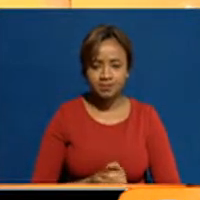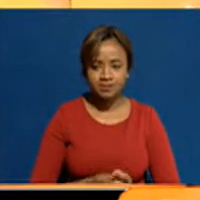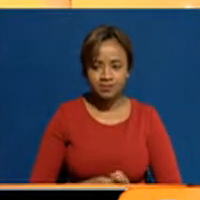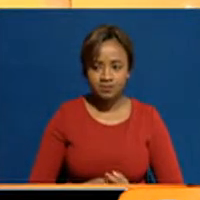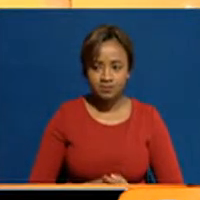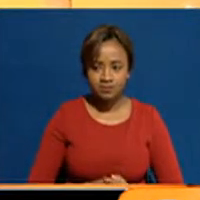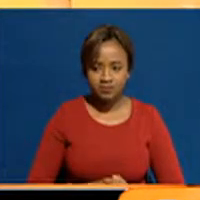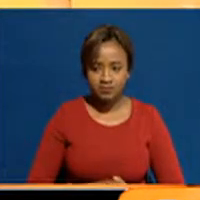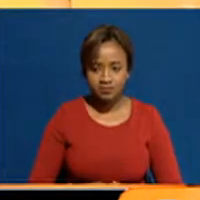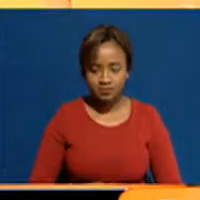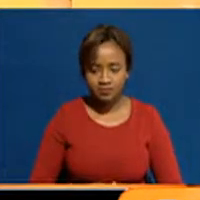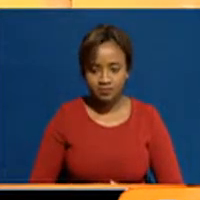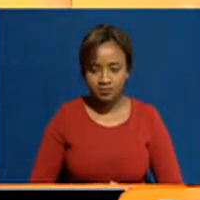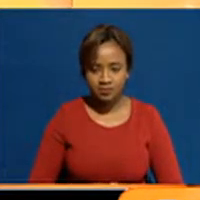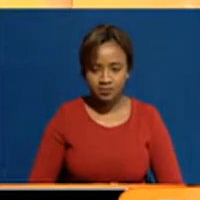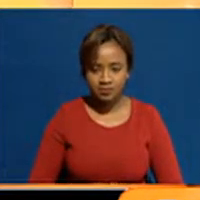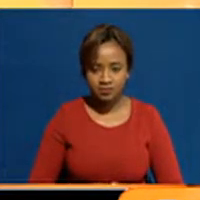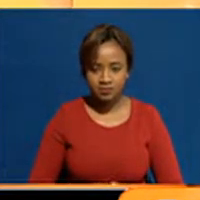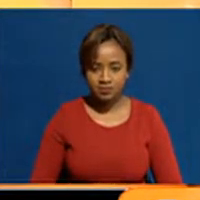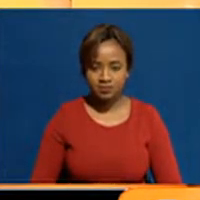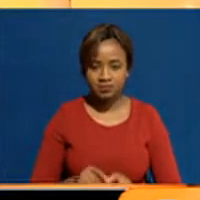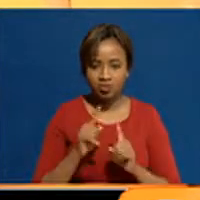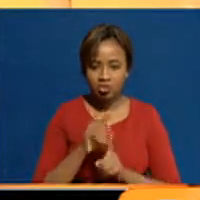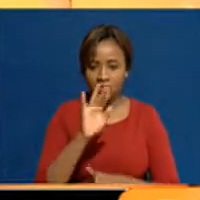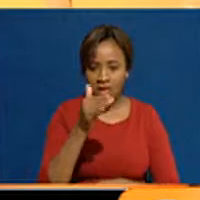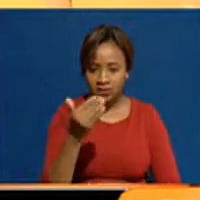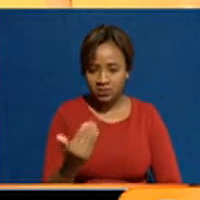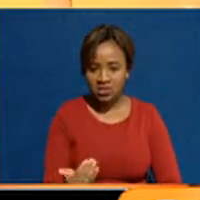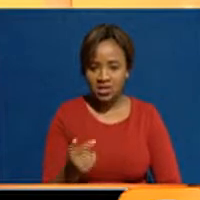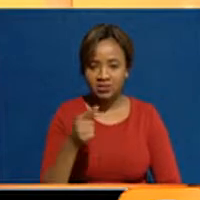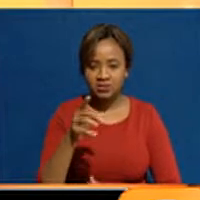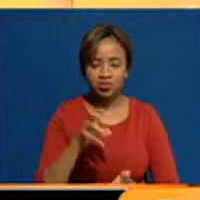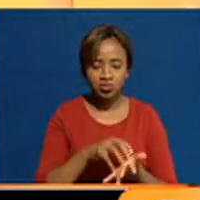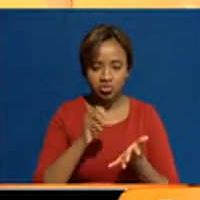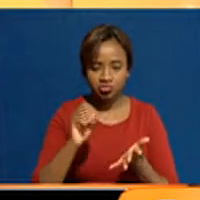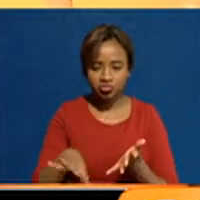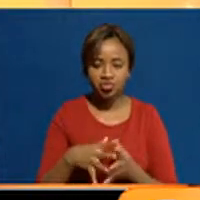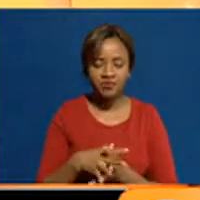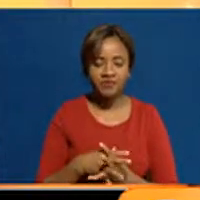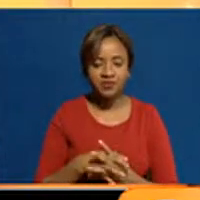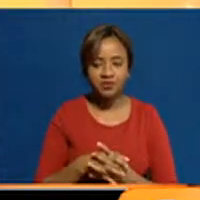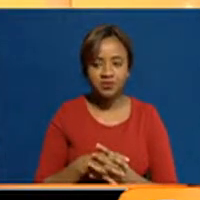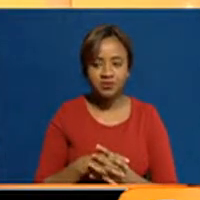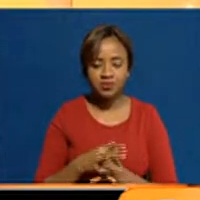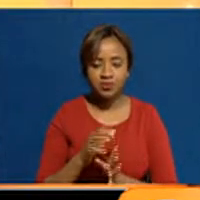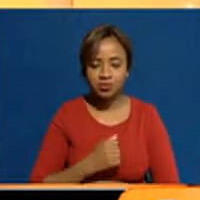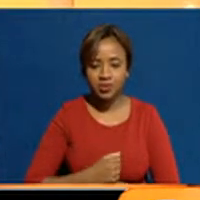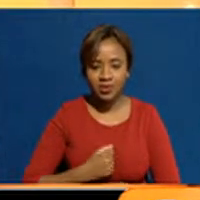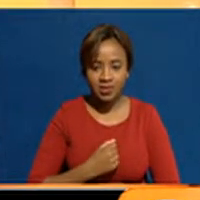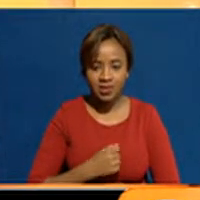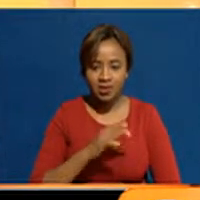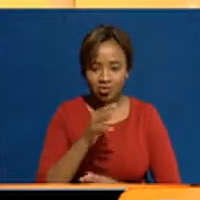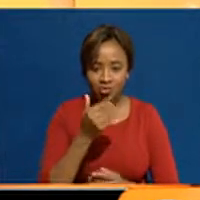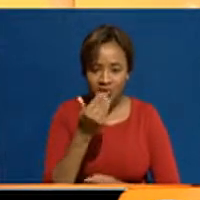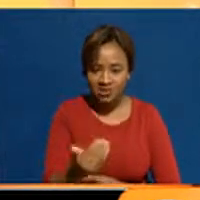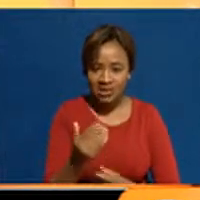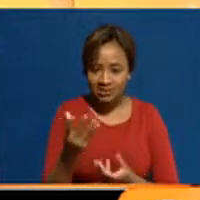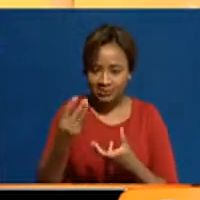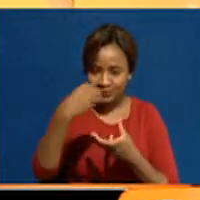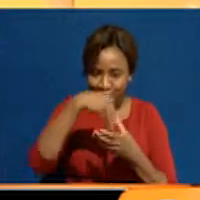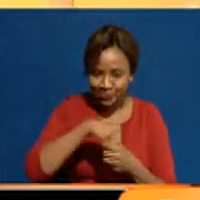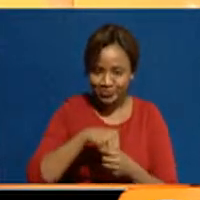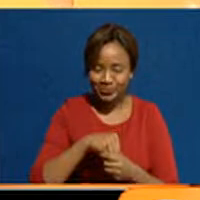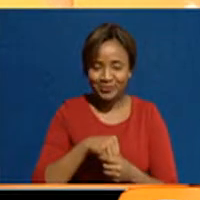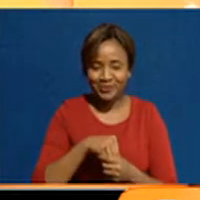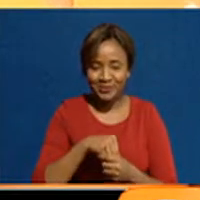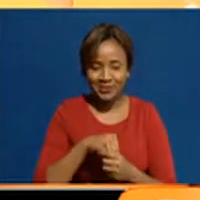lack of preparedness. Your child was part of that transition. What was your experience like?